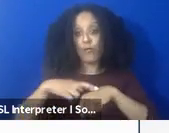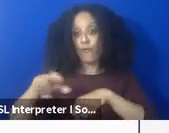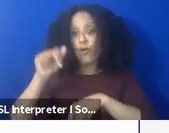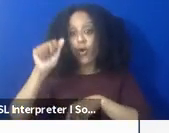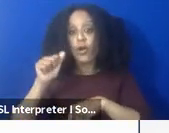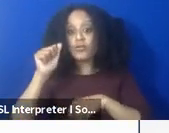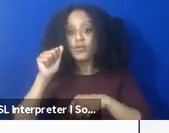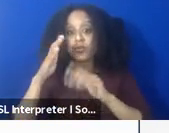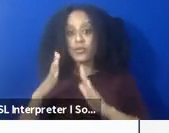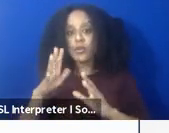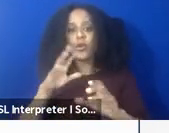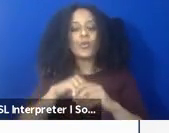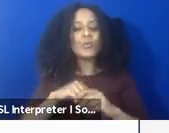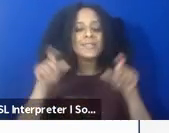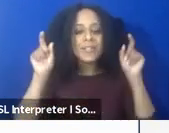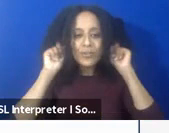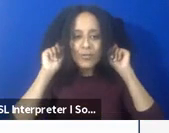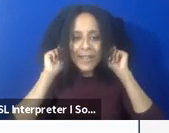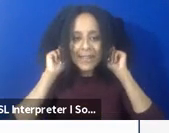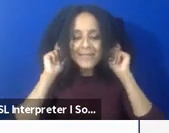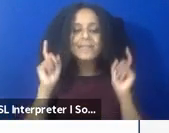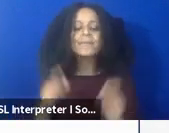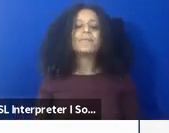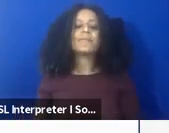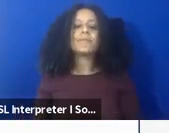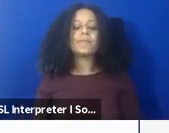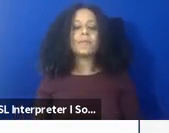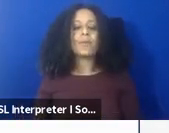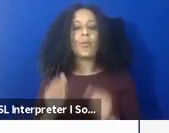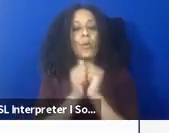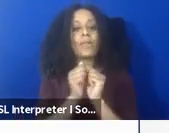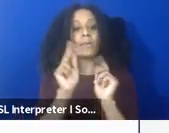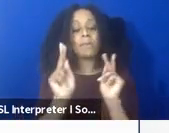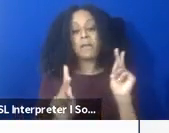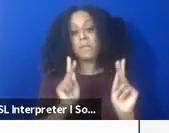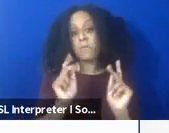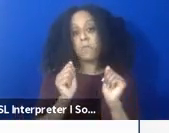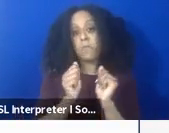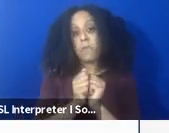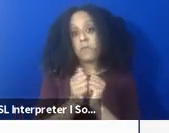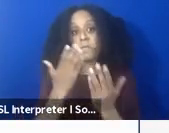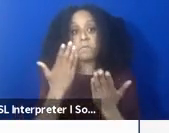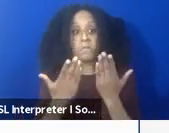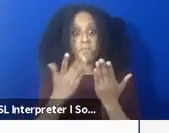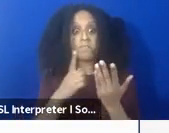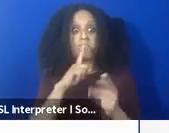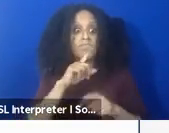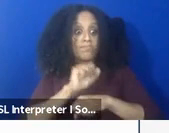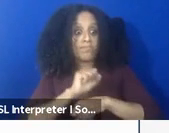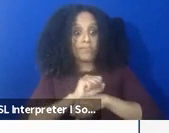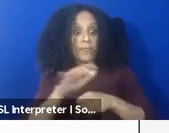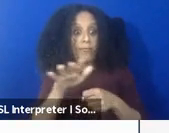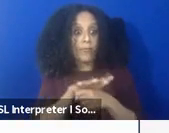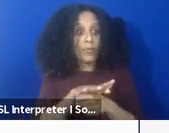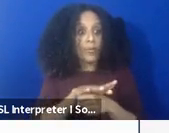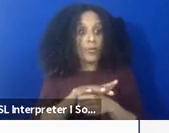include hearing aids. And this can be complete with individuals with slight to even profound degrees of hearing loss. But if there's